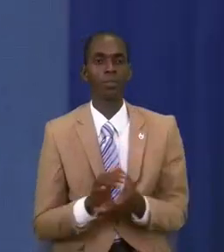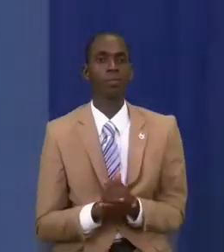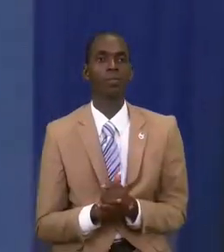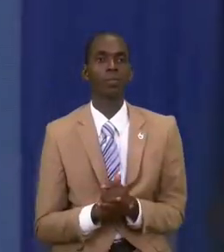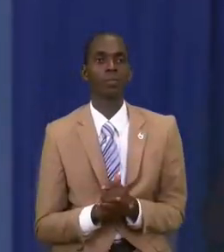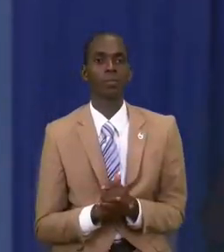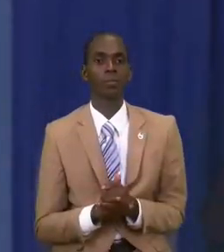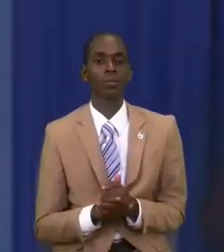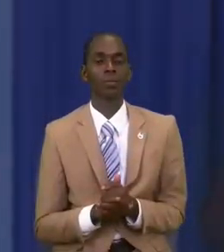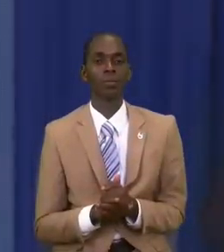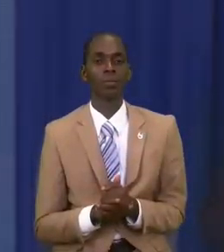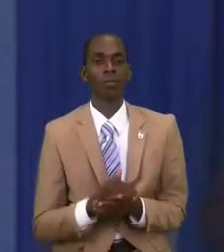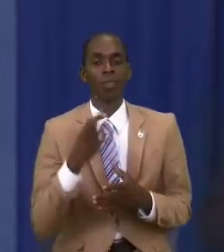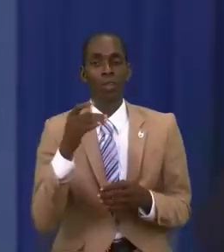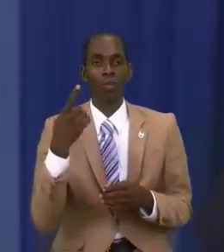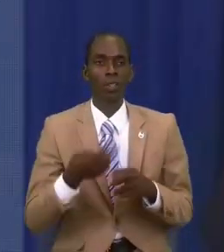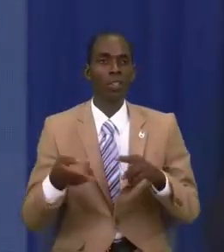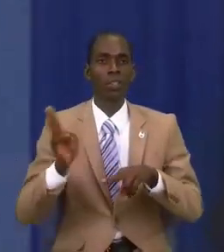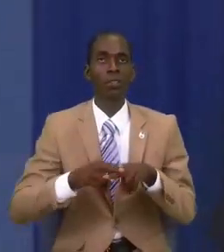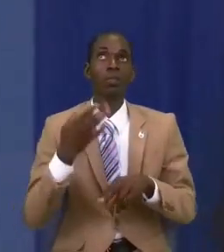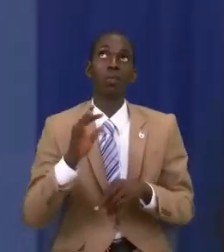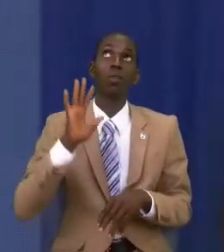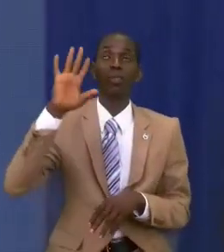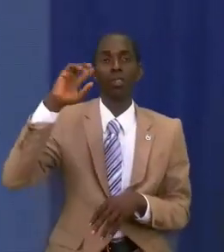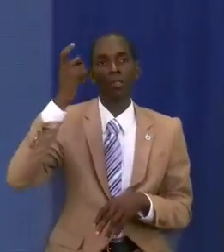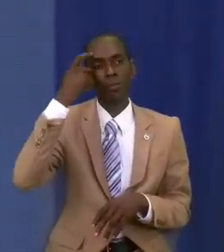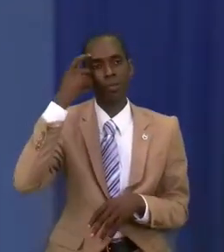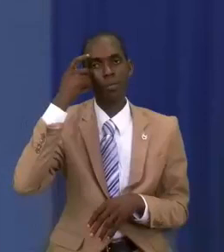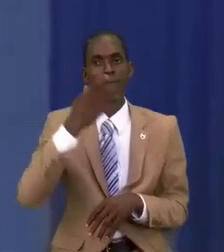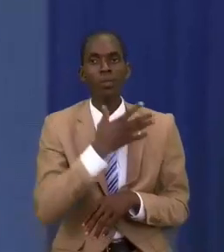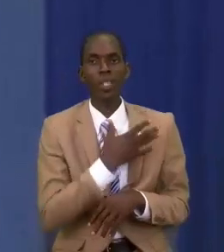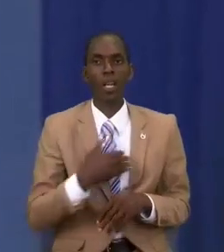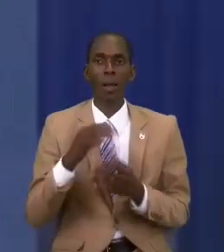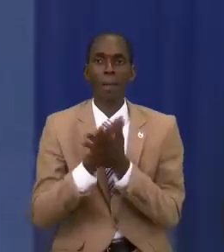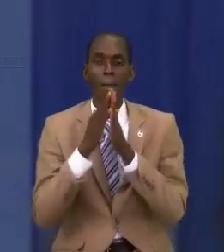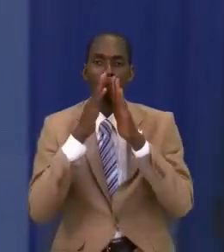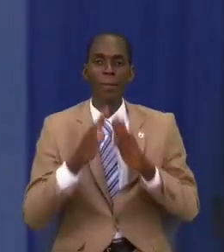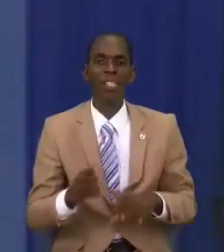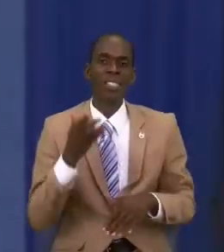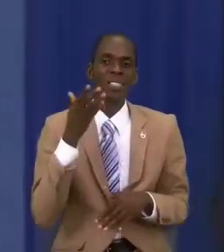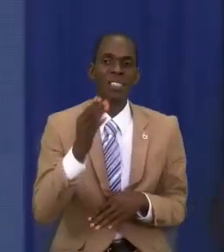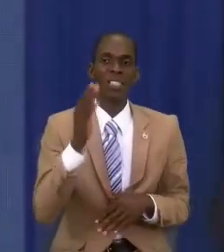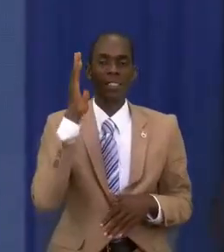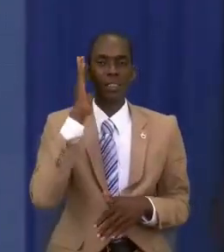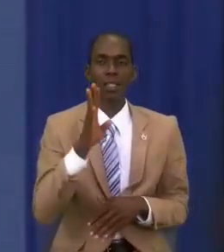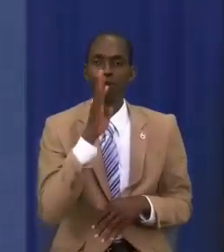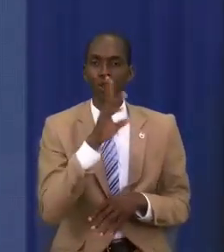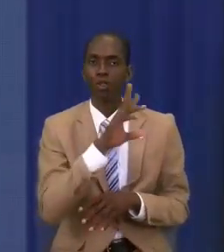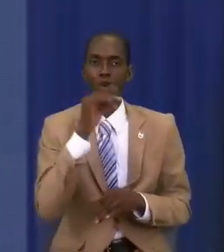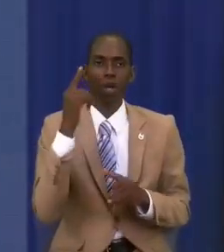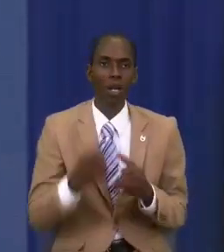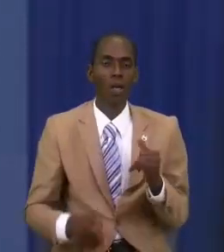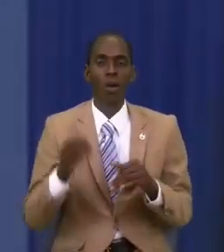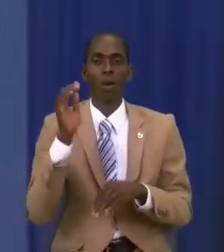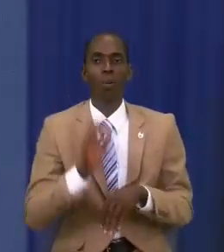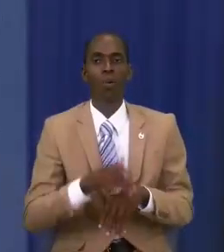and peace, there shall be no end upon the throne of David and